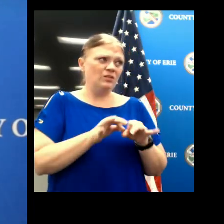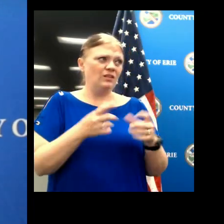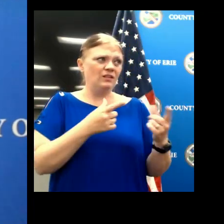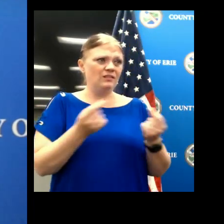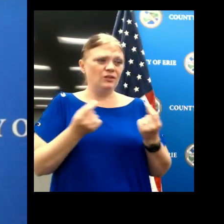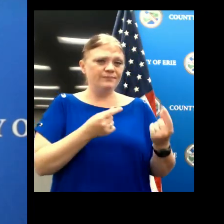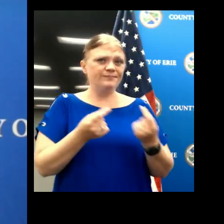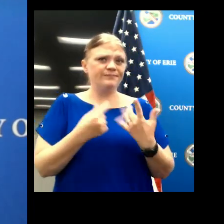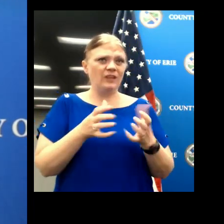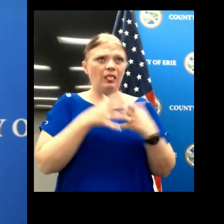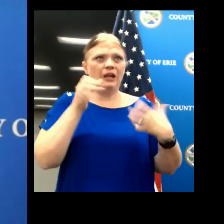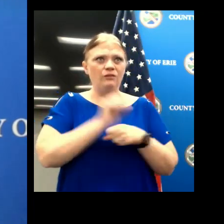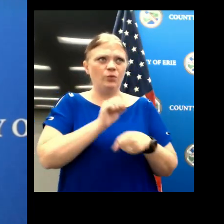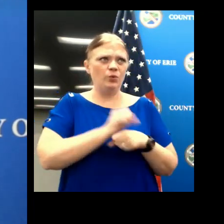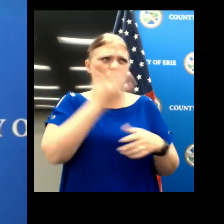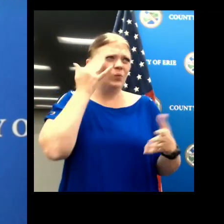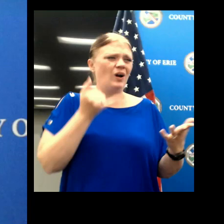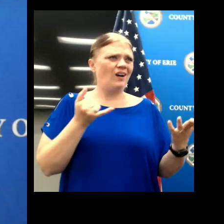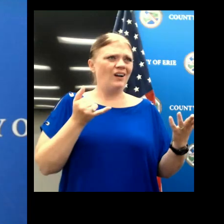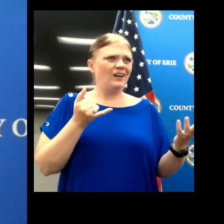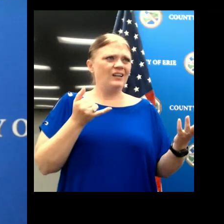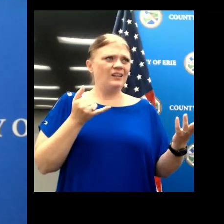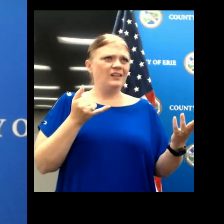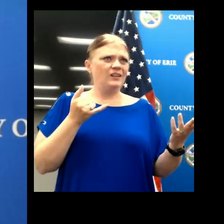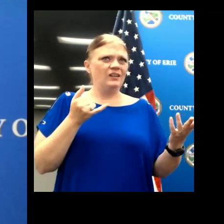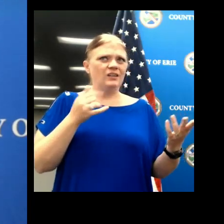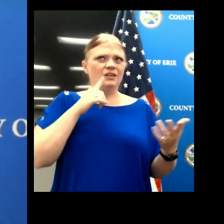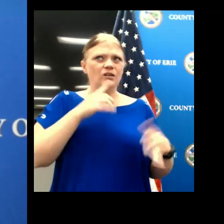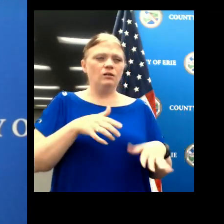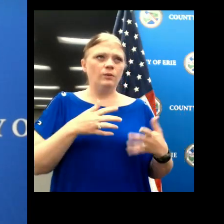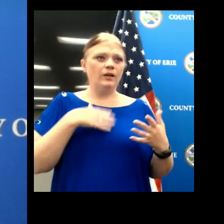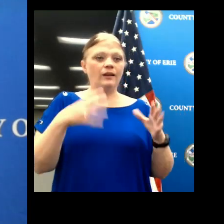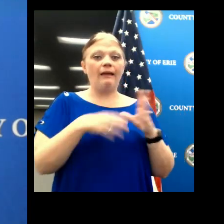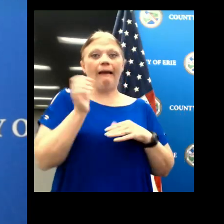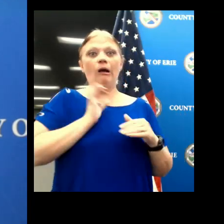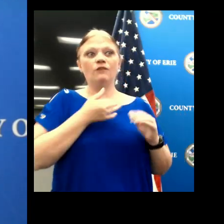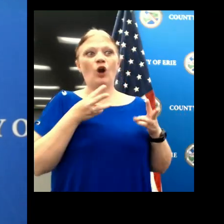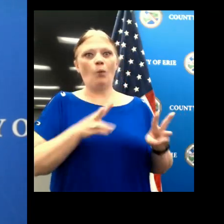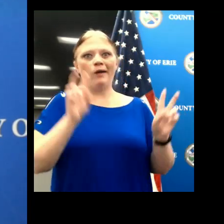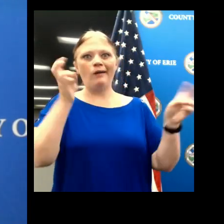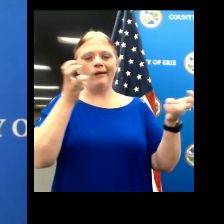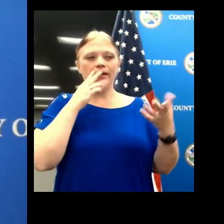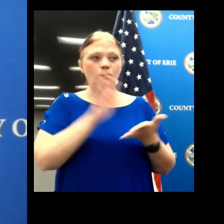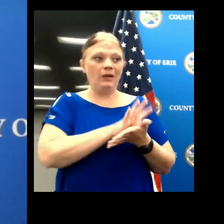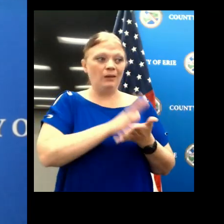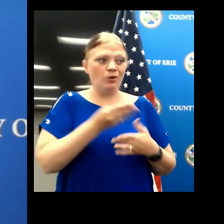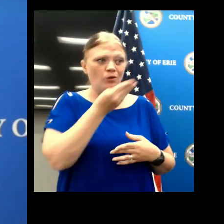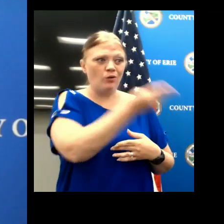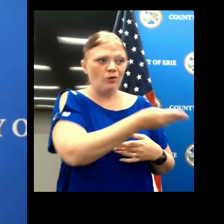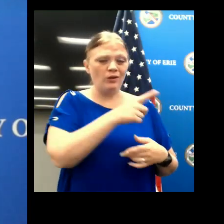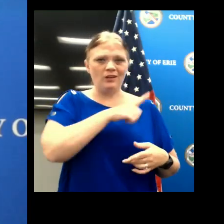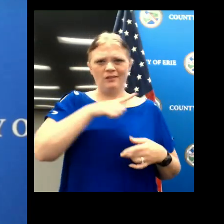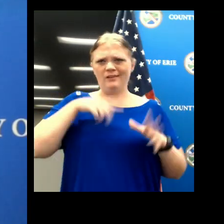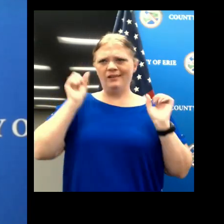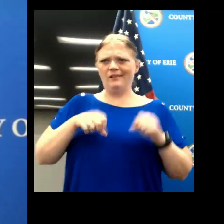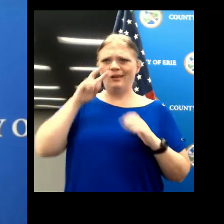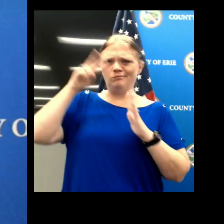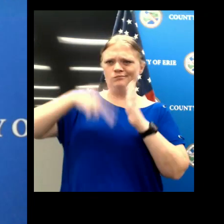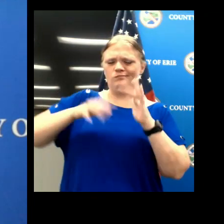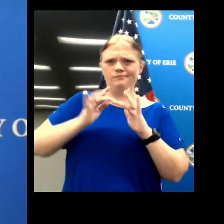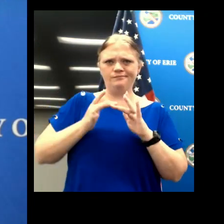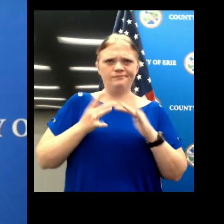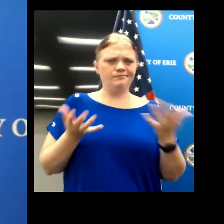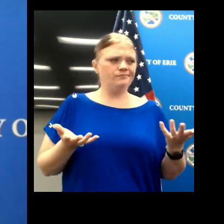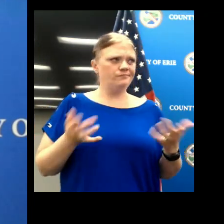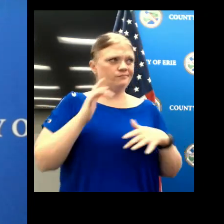point. And why would we go out of our way to give in paper something that the legislators can get online